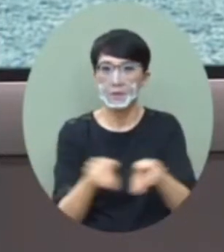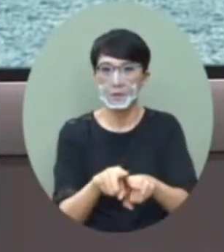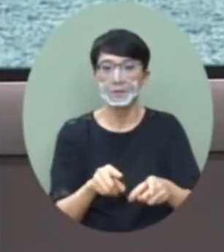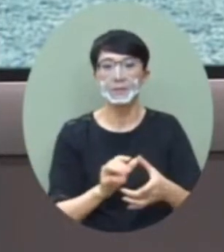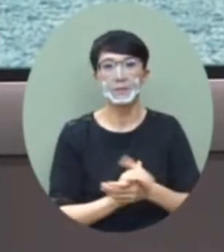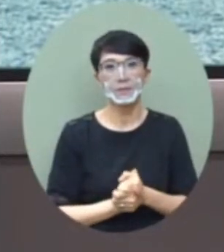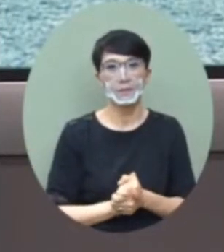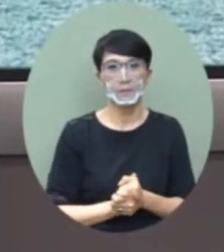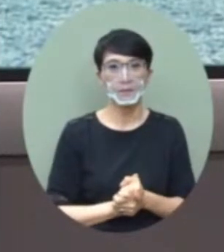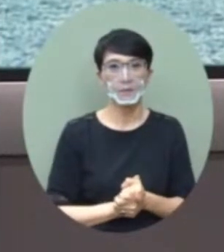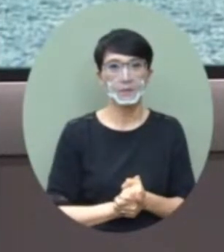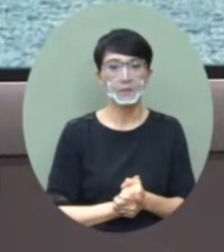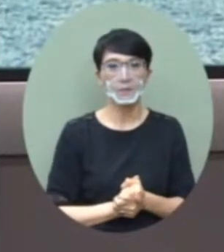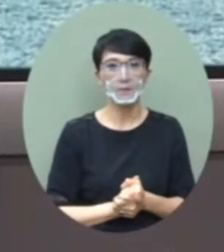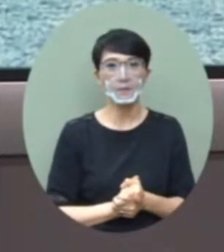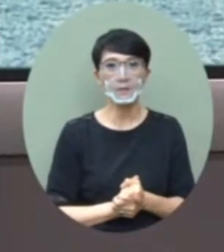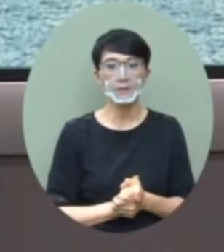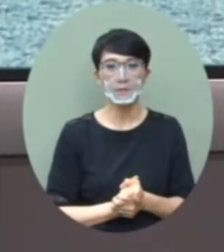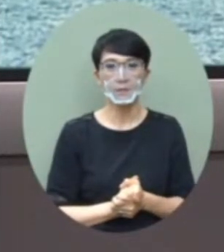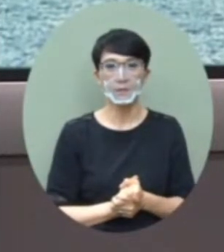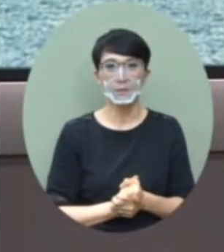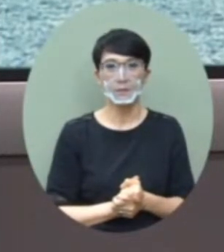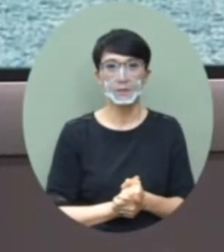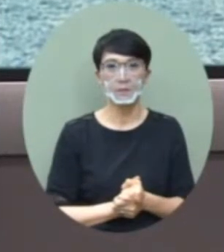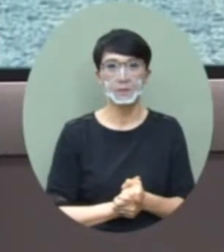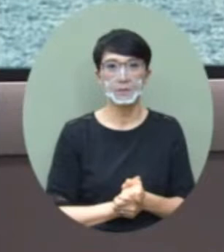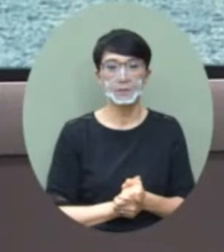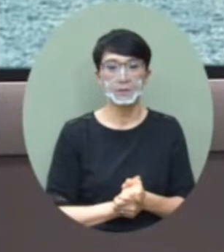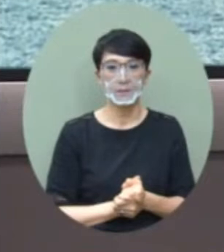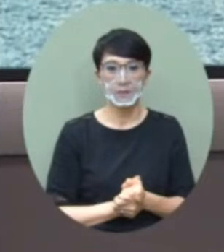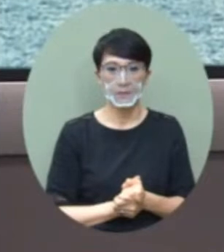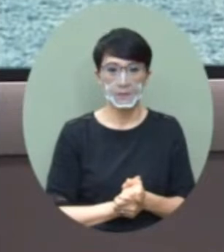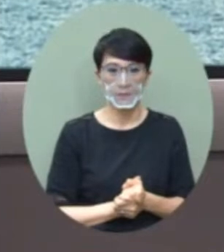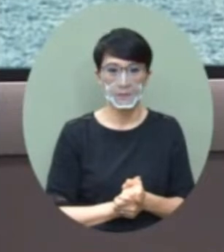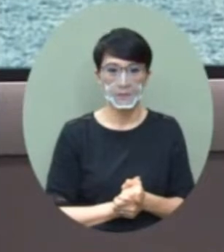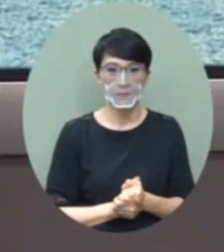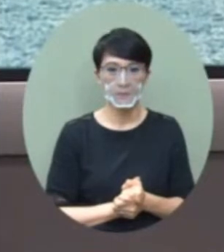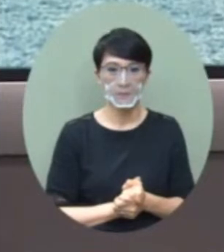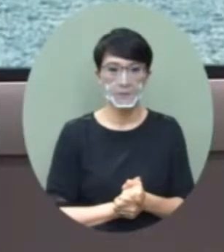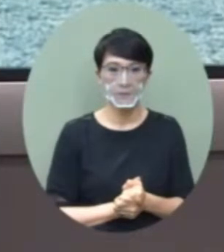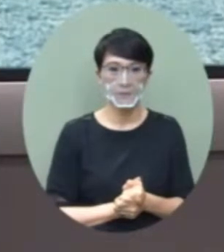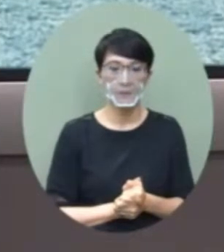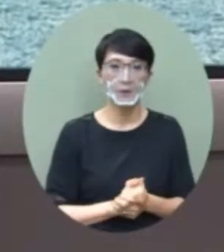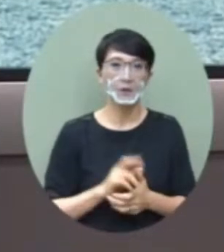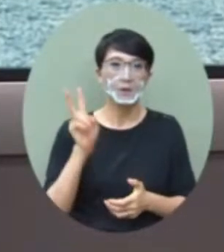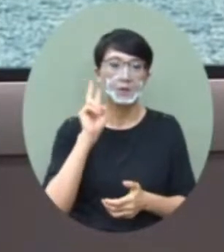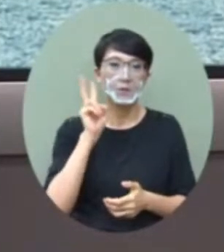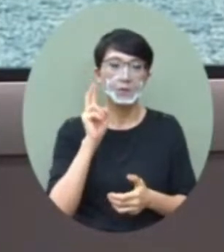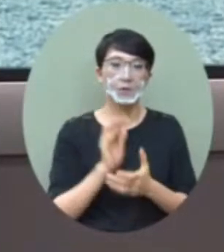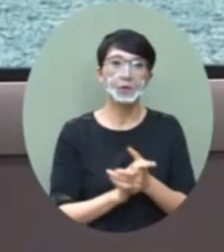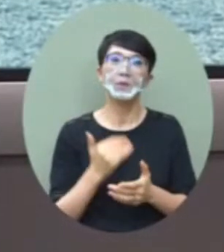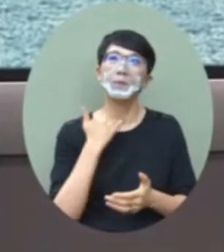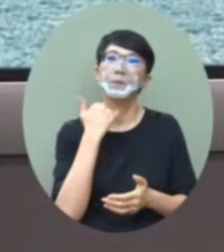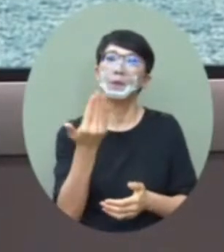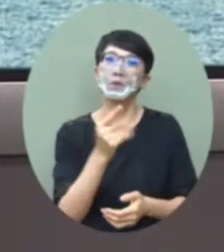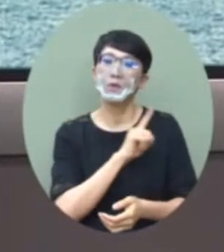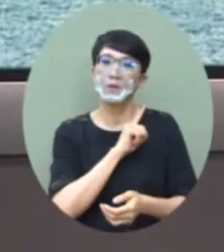to those having the positive tests subsequently. So I think in the near